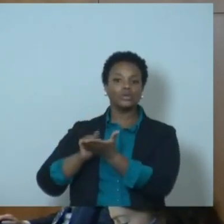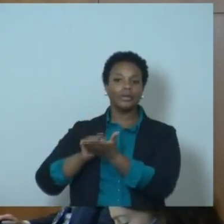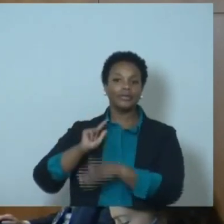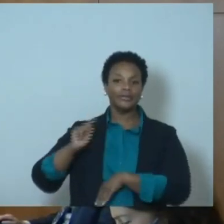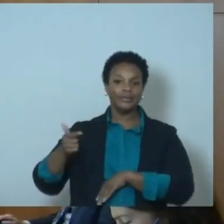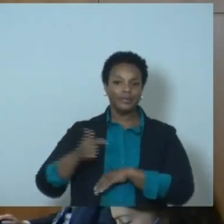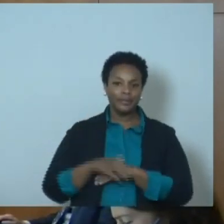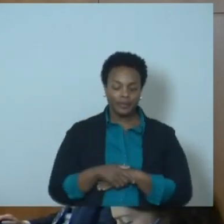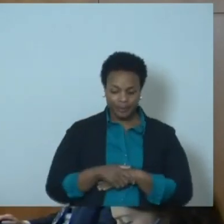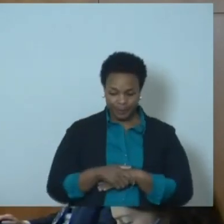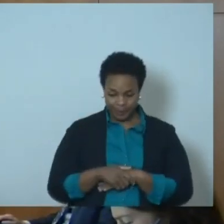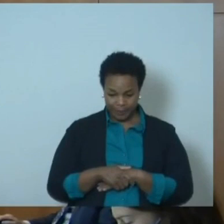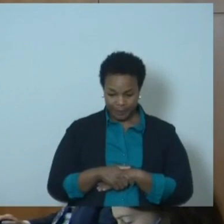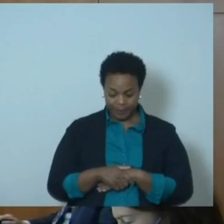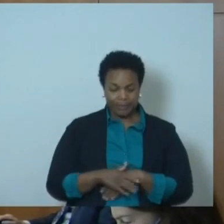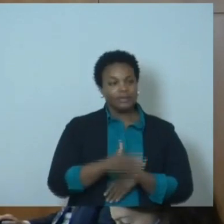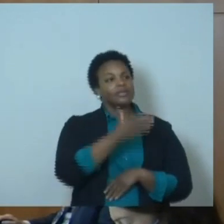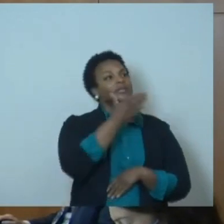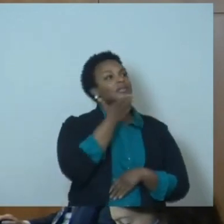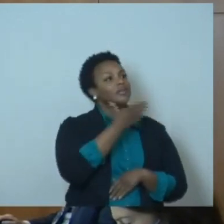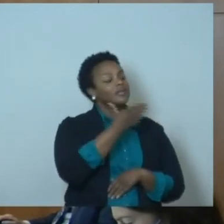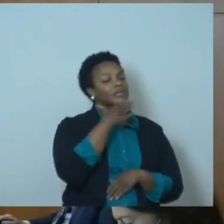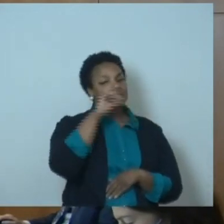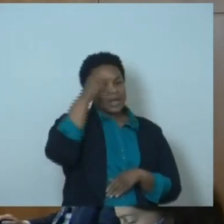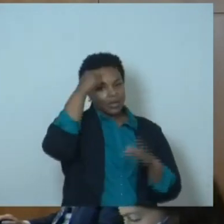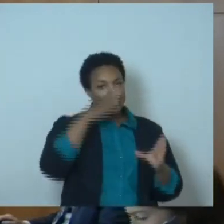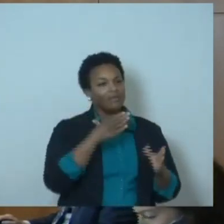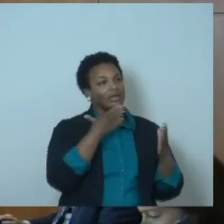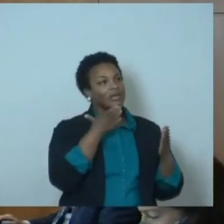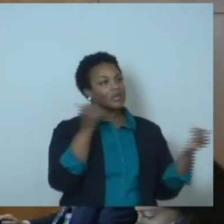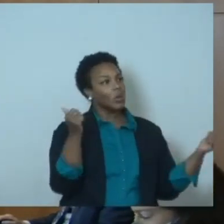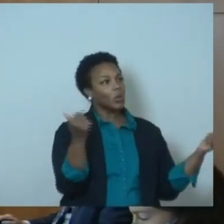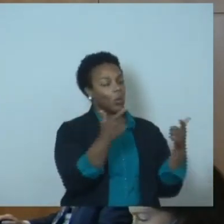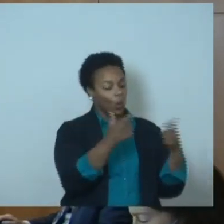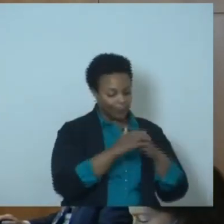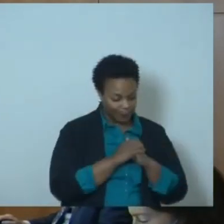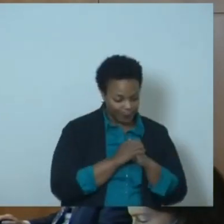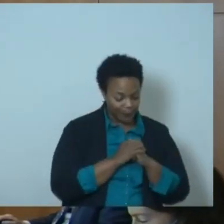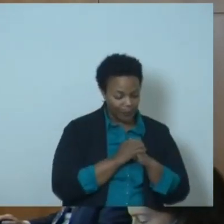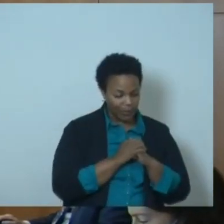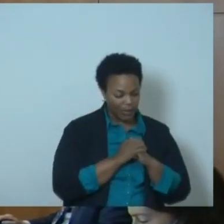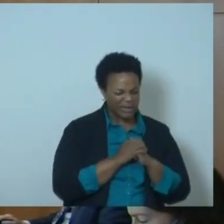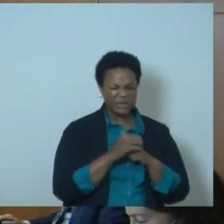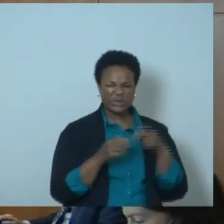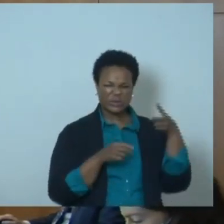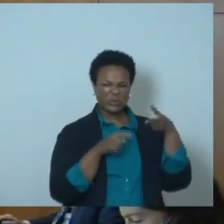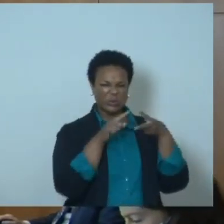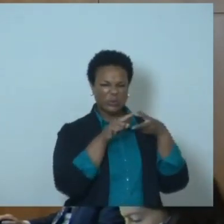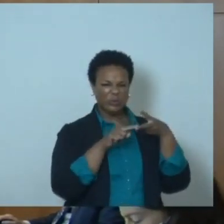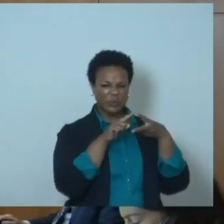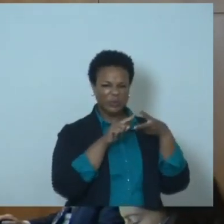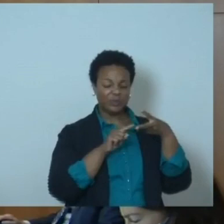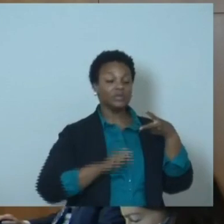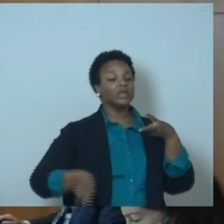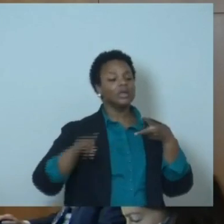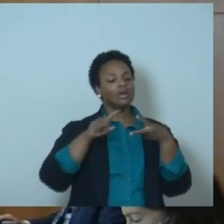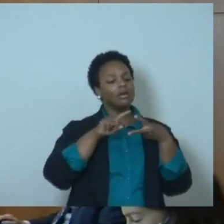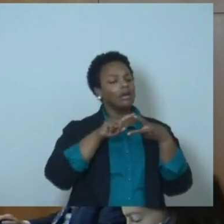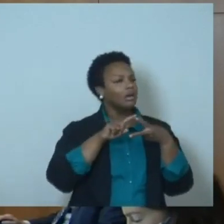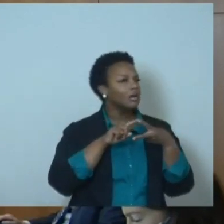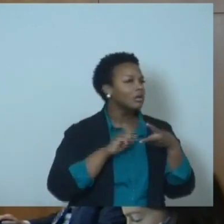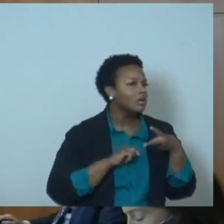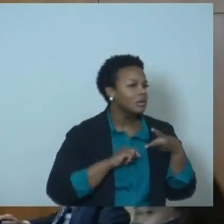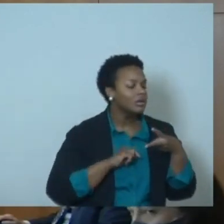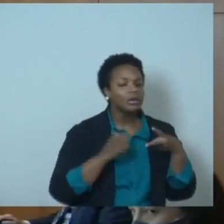question. Thank you, Governor. Thank you, everybody, for taking questions today. Just two really quick questions. Number one, wanted, Governor, to get